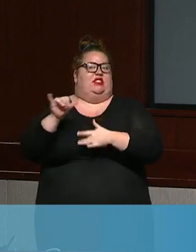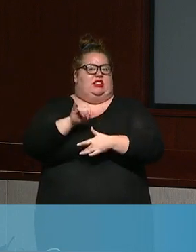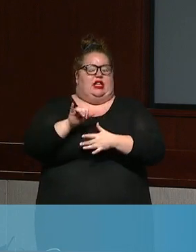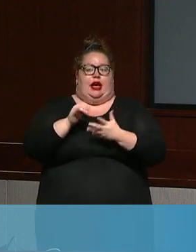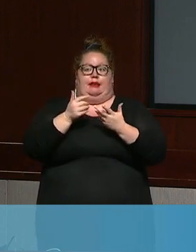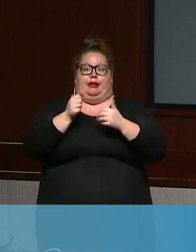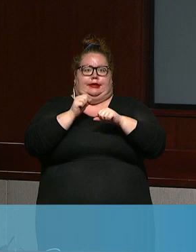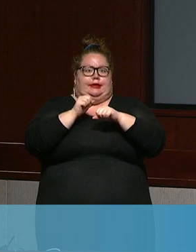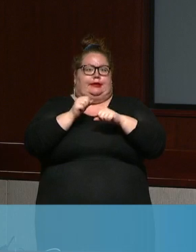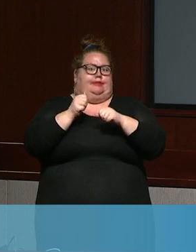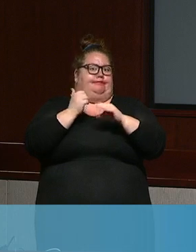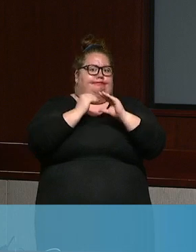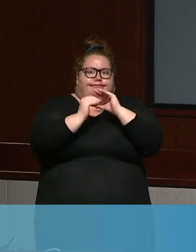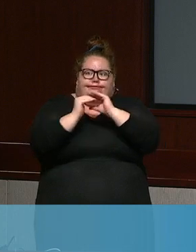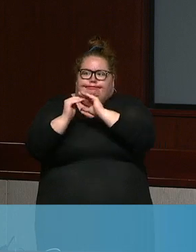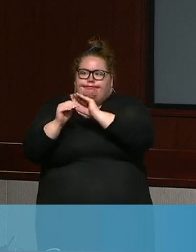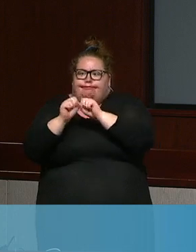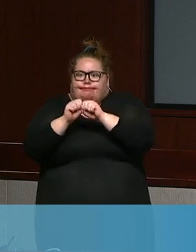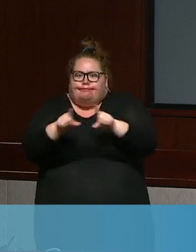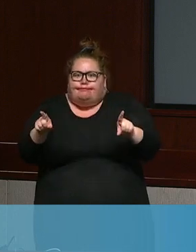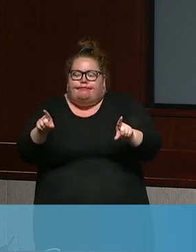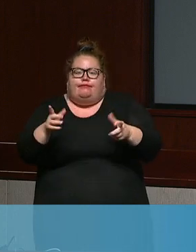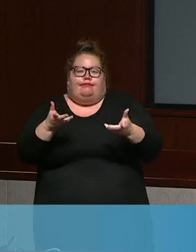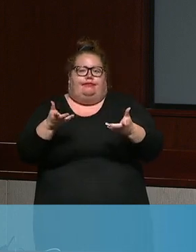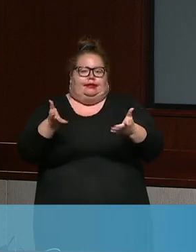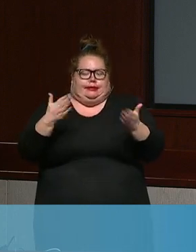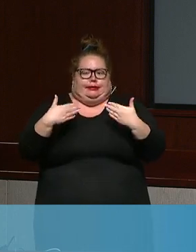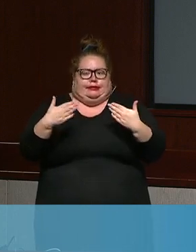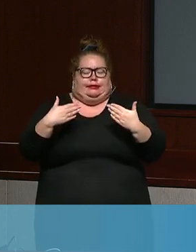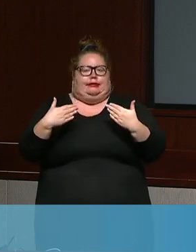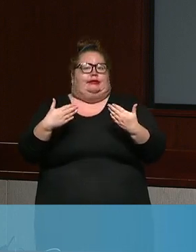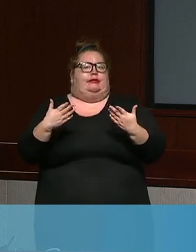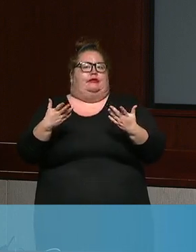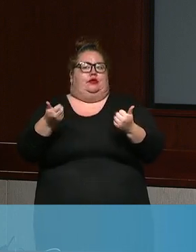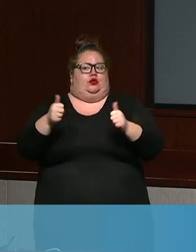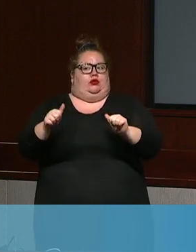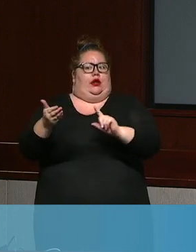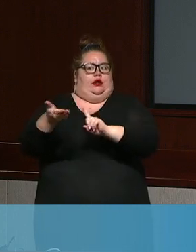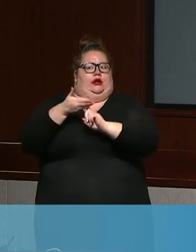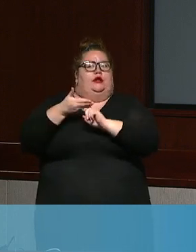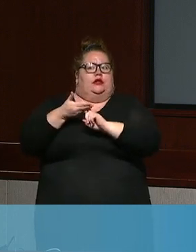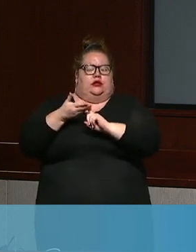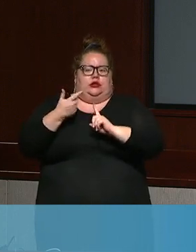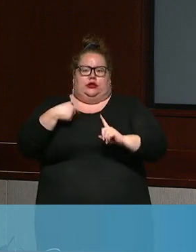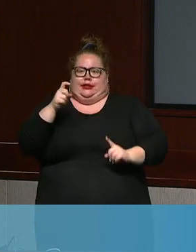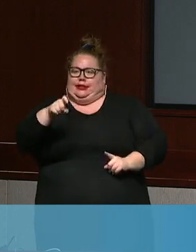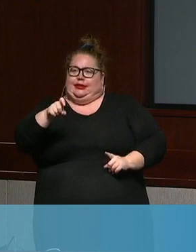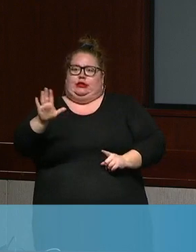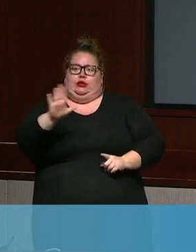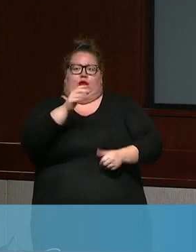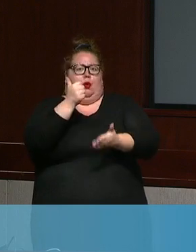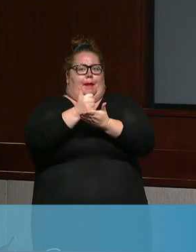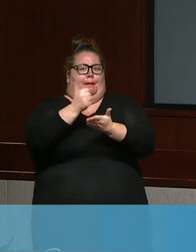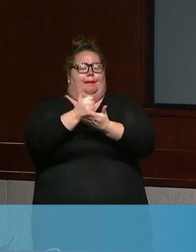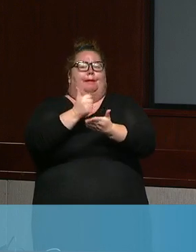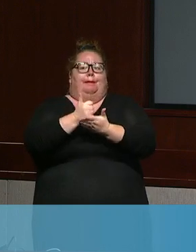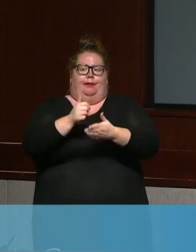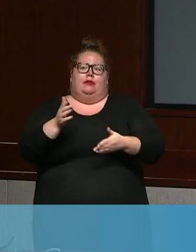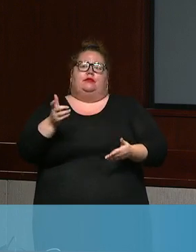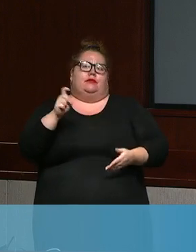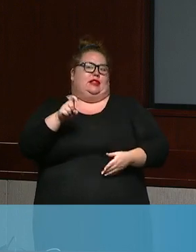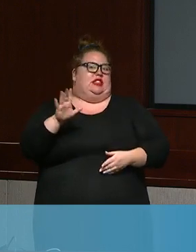messaging in the strongest way possible to those people how they are needed and how they can donate their